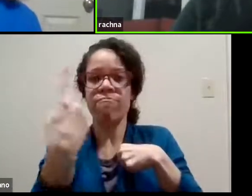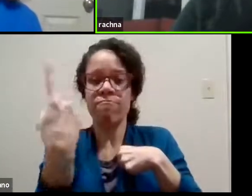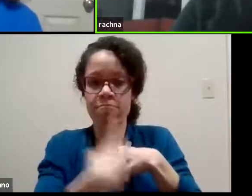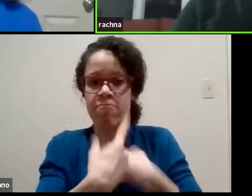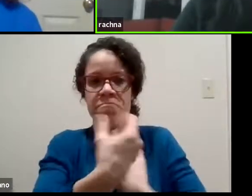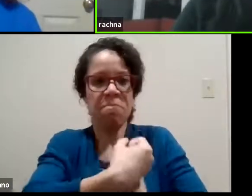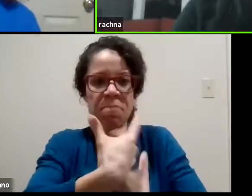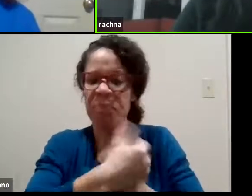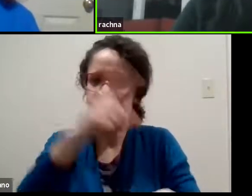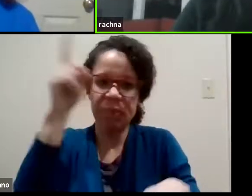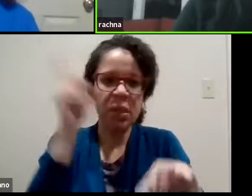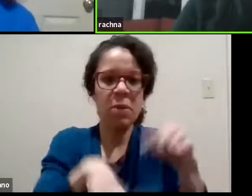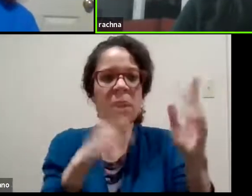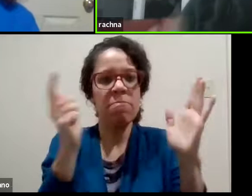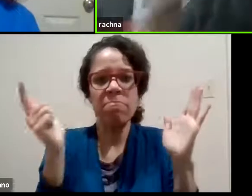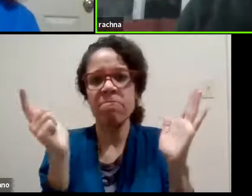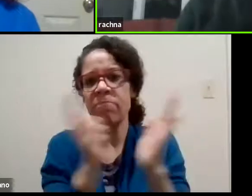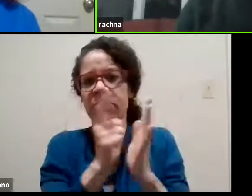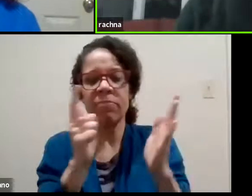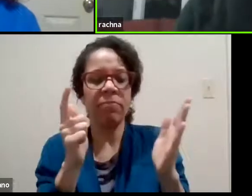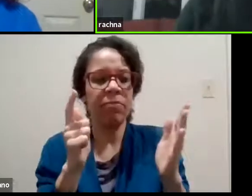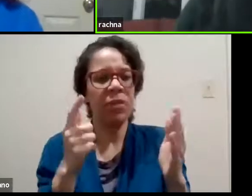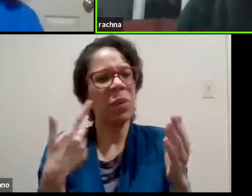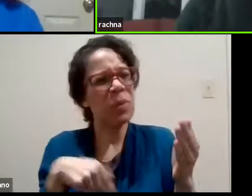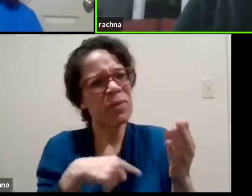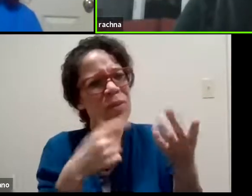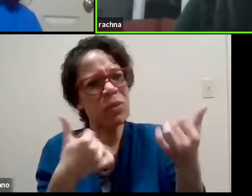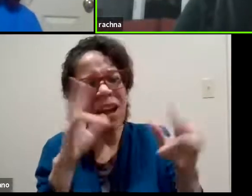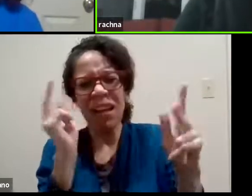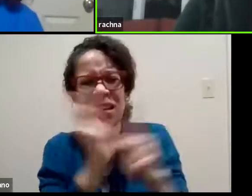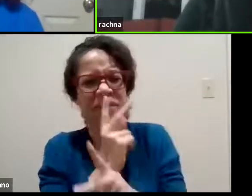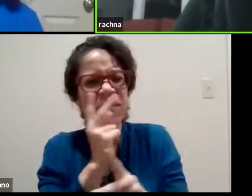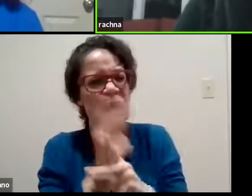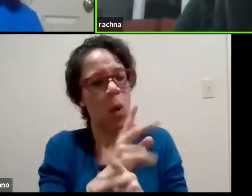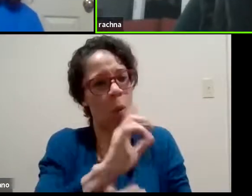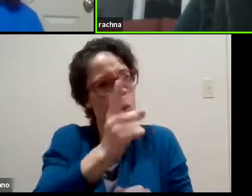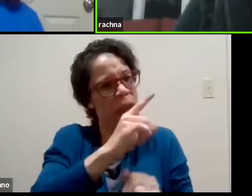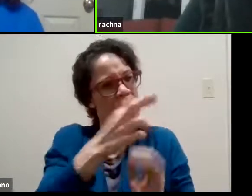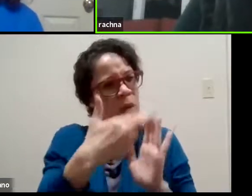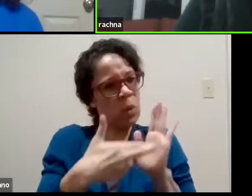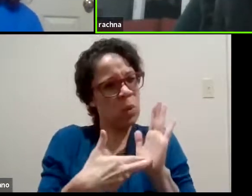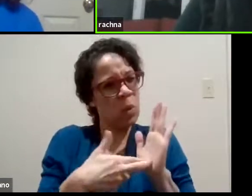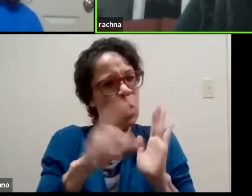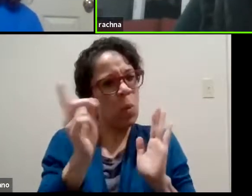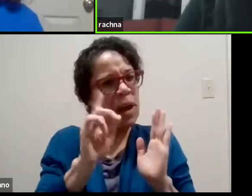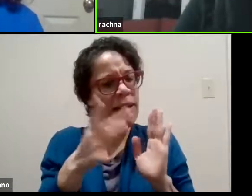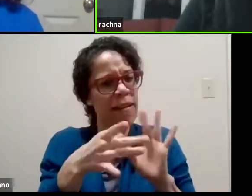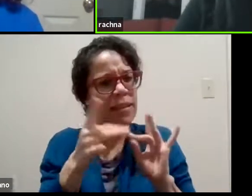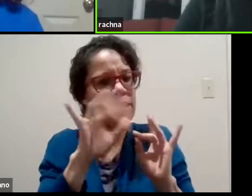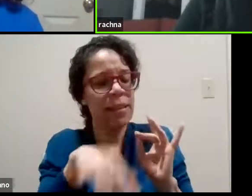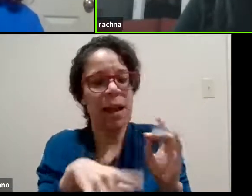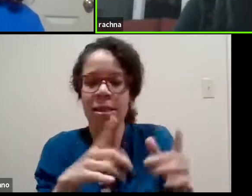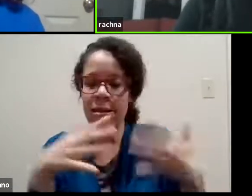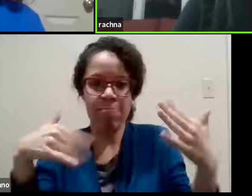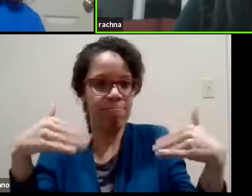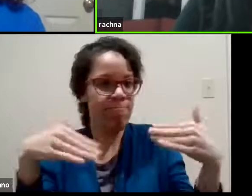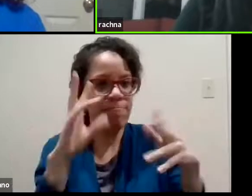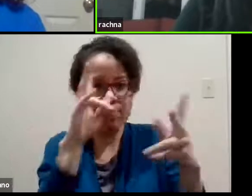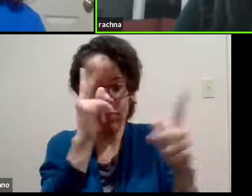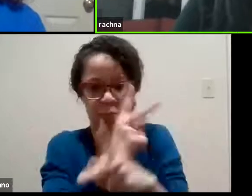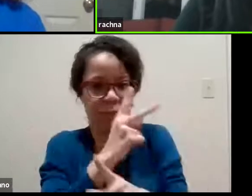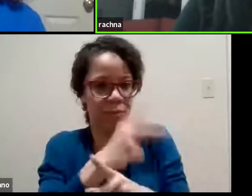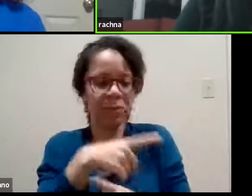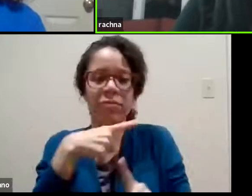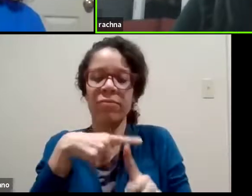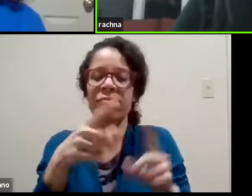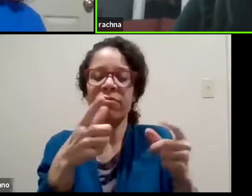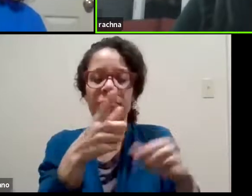saying you're not allowed to do that. We've tried to figure out sort of where does it say that you're not allowed to do that. We haven't figured that out, but we get